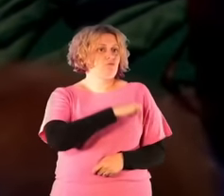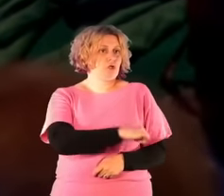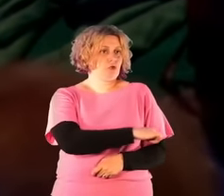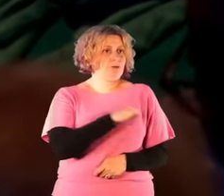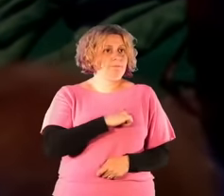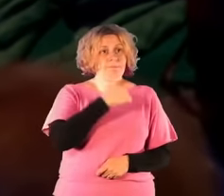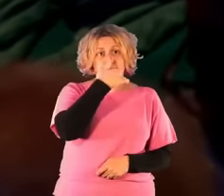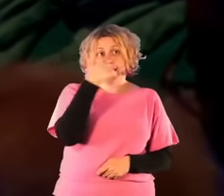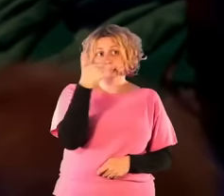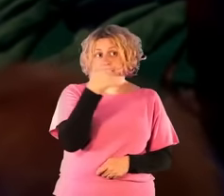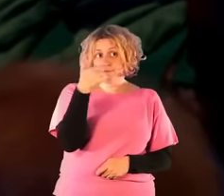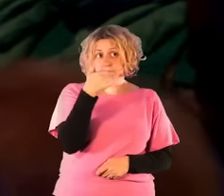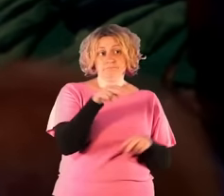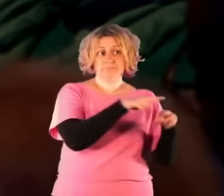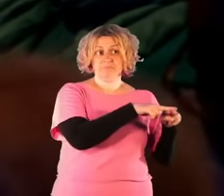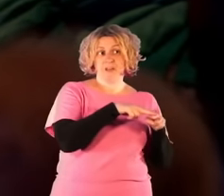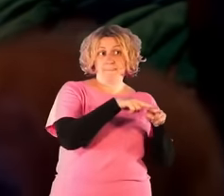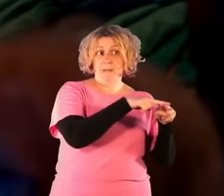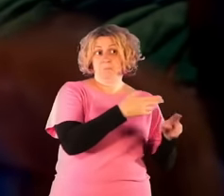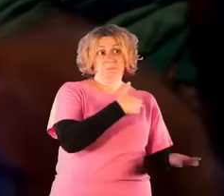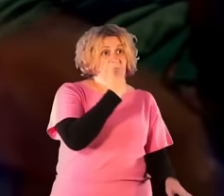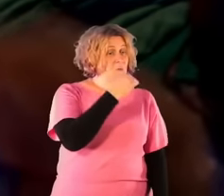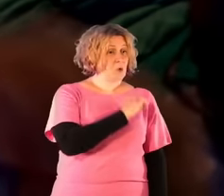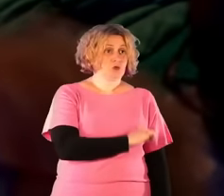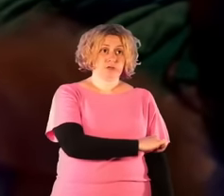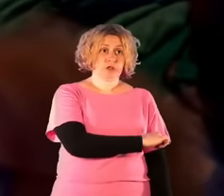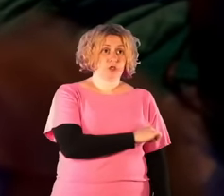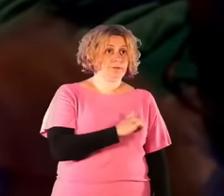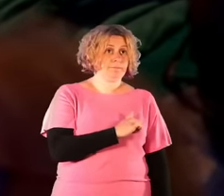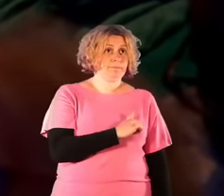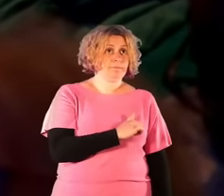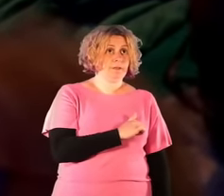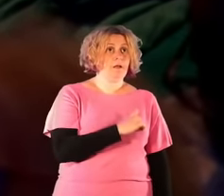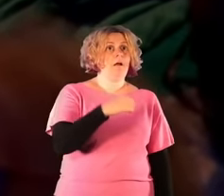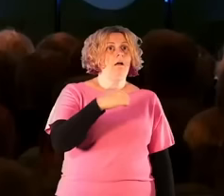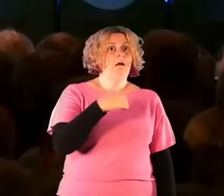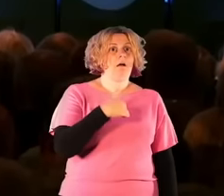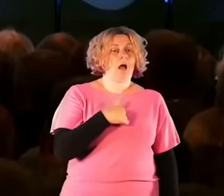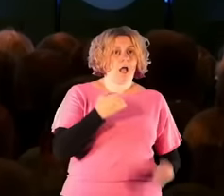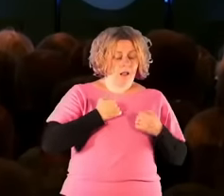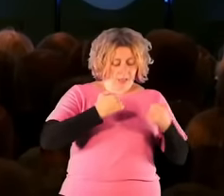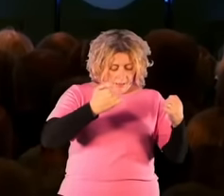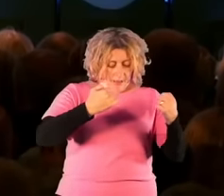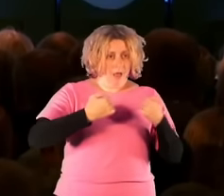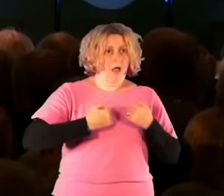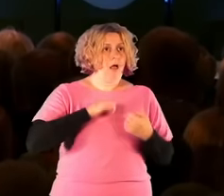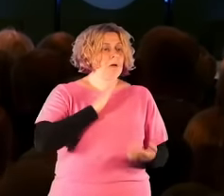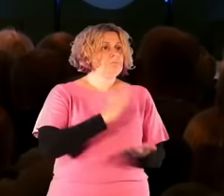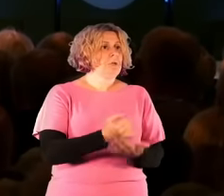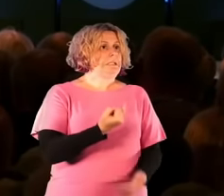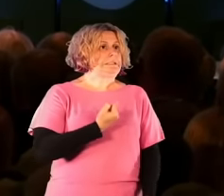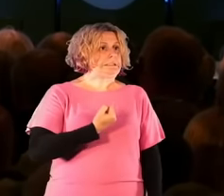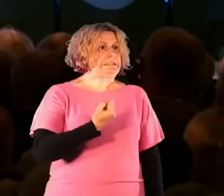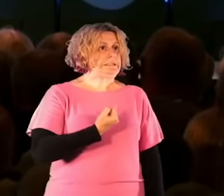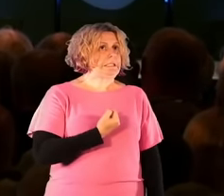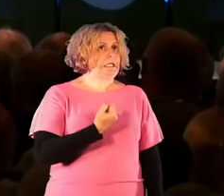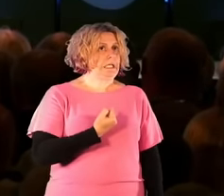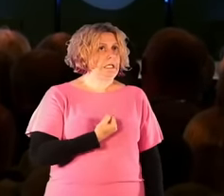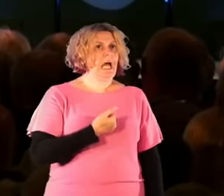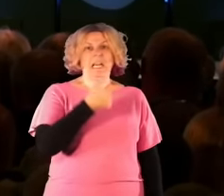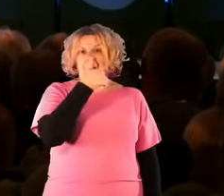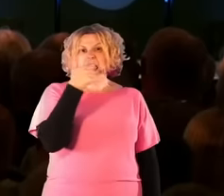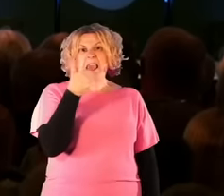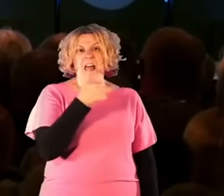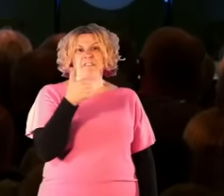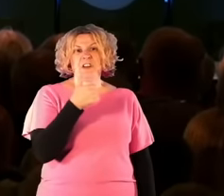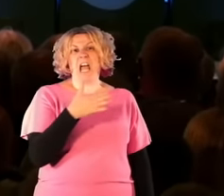I didn't come from a Christian family. I came under conviction of sin. I came to realize I was a sinner. And you know, at 11, you don't know much.